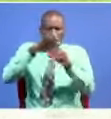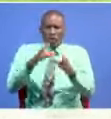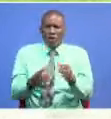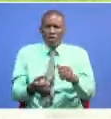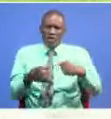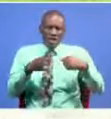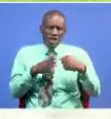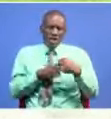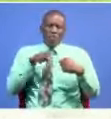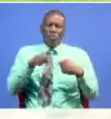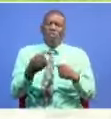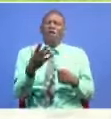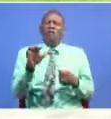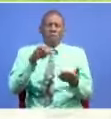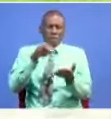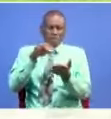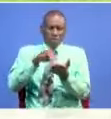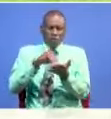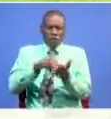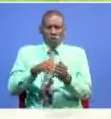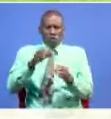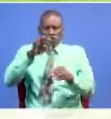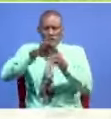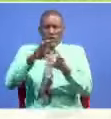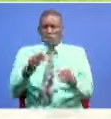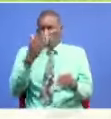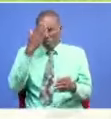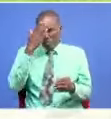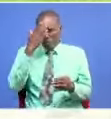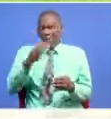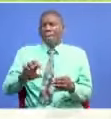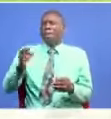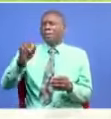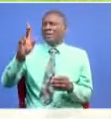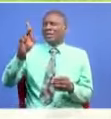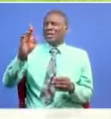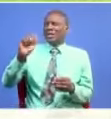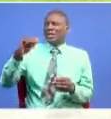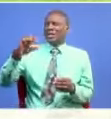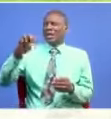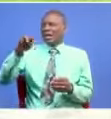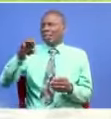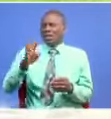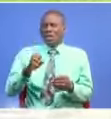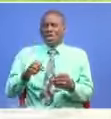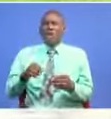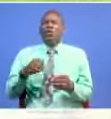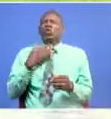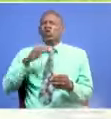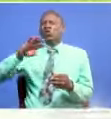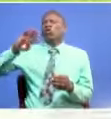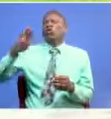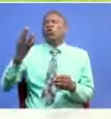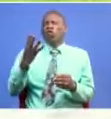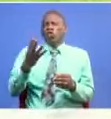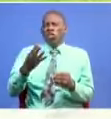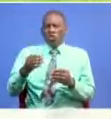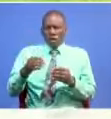kura milioni 9.5 siku ya Jumatatu. Rais Paul Kagame atakuwa na winda awamu ya 4